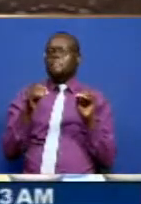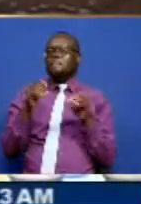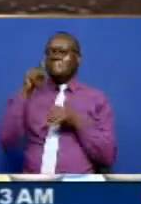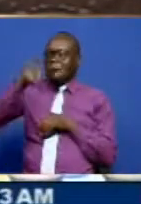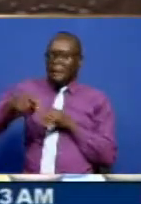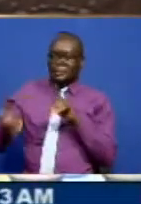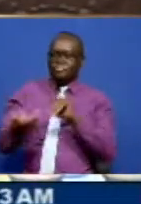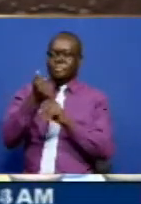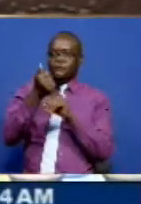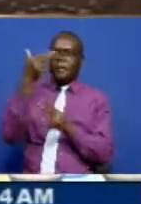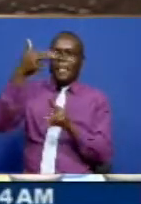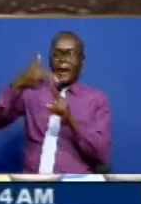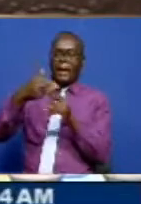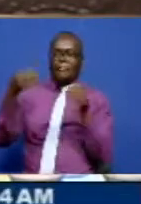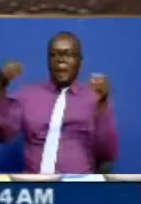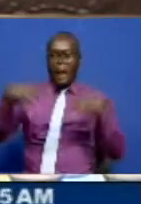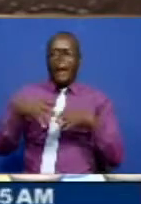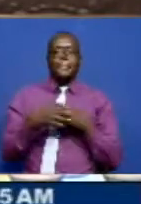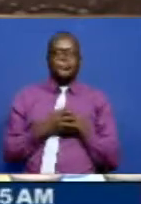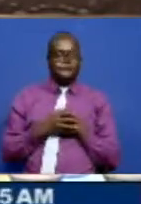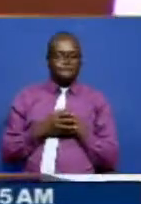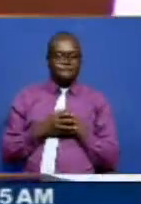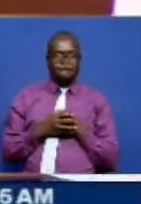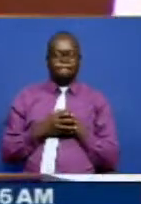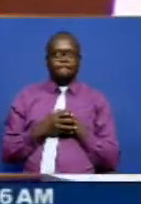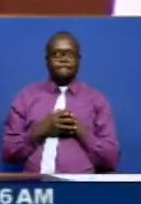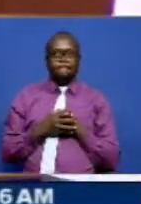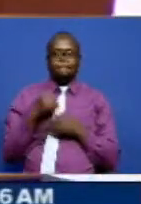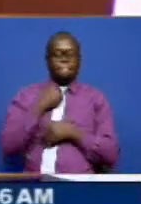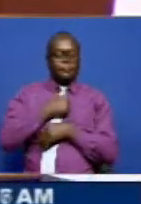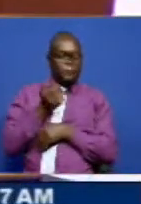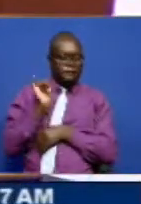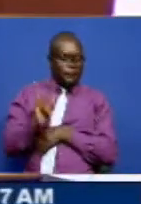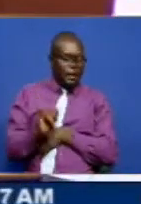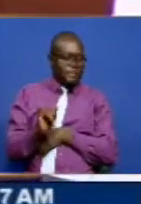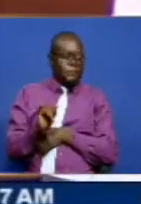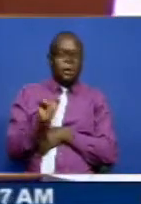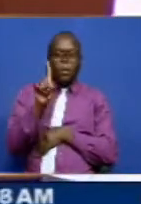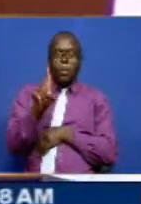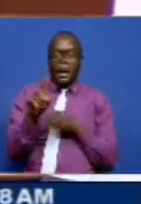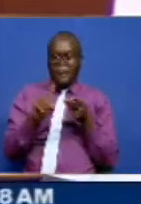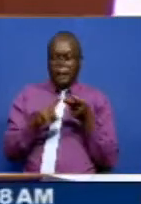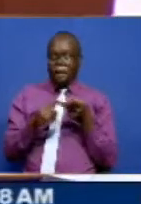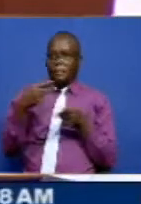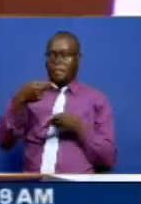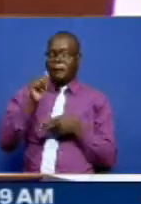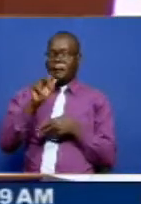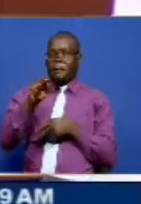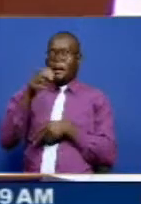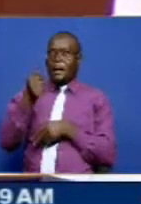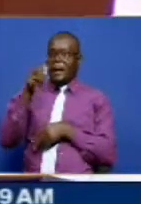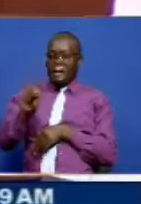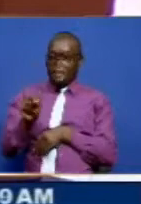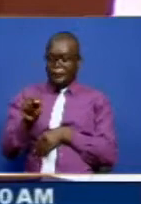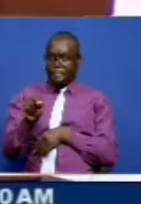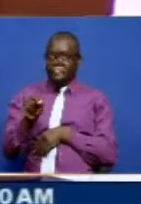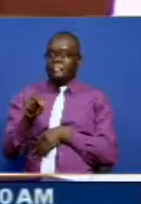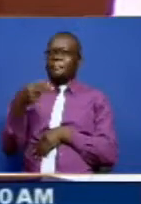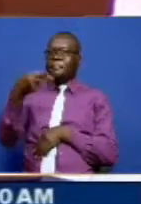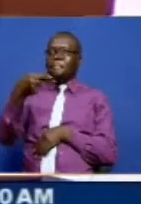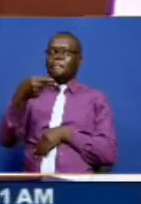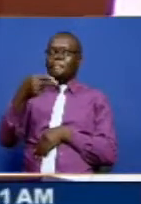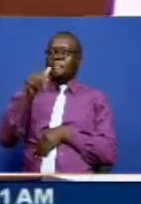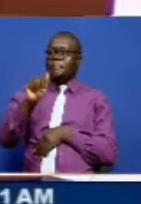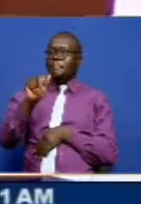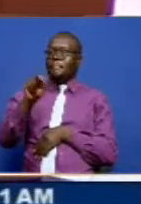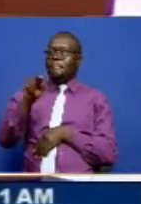to capture them properly. Yes, Mr. Chairman, sorry for that. One is Hanan. Hanan is her name. Hanan, like Kofi